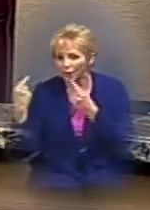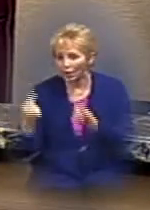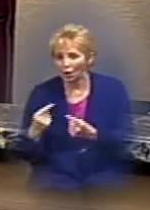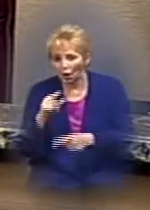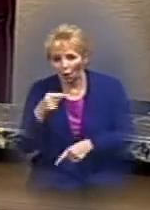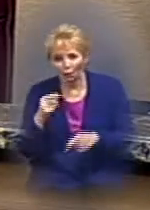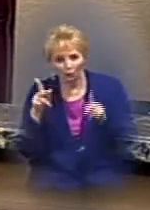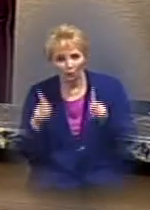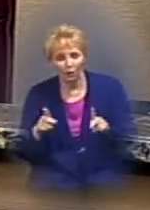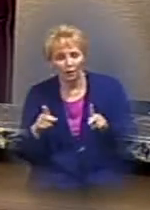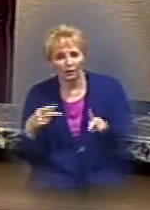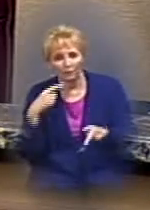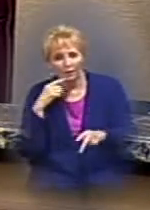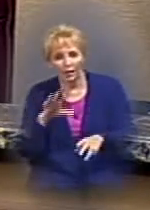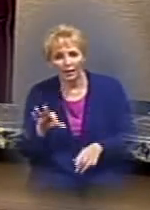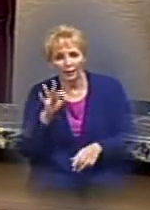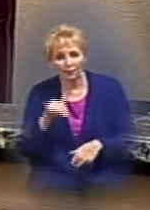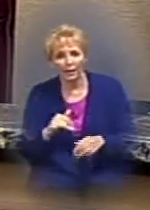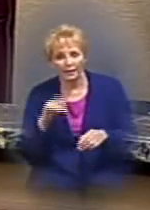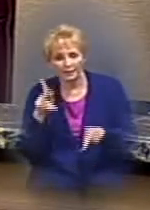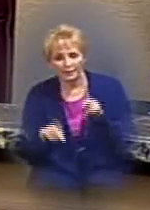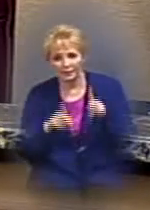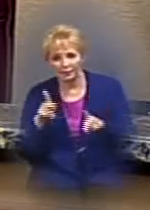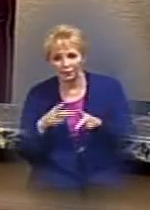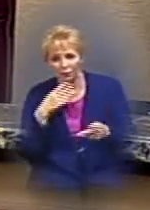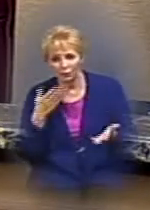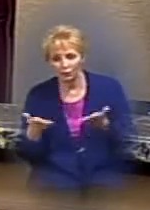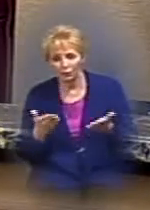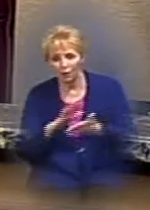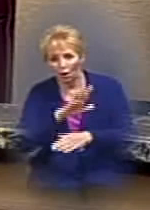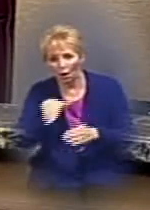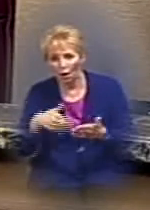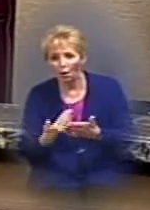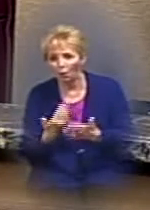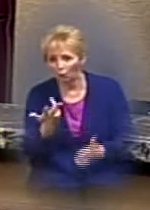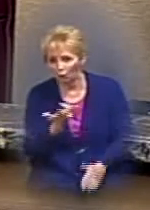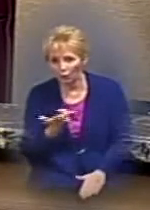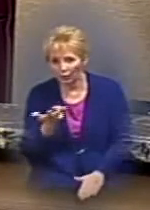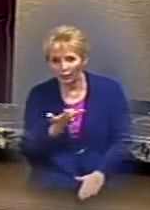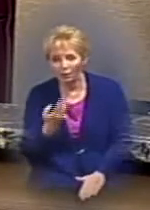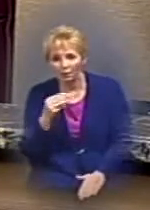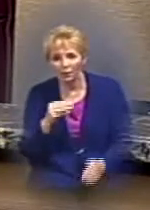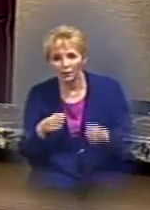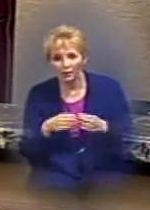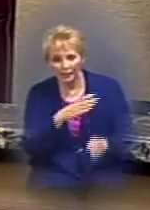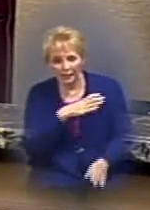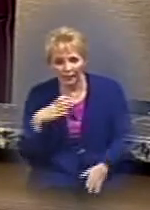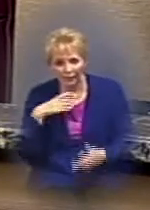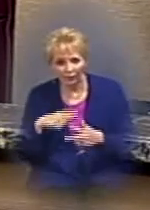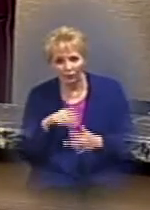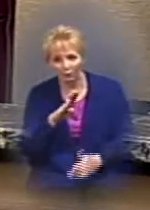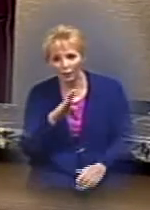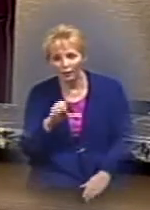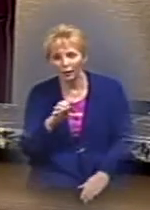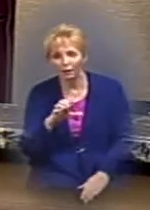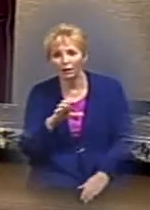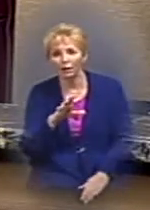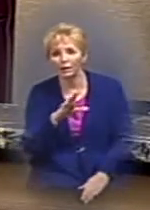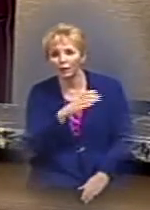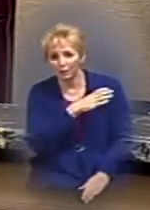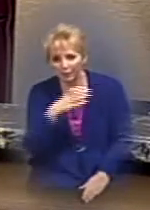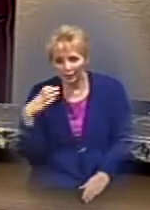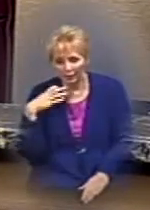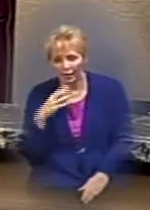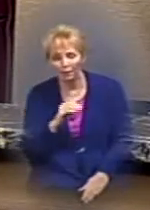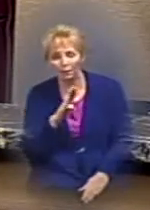only person ever to have been elected by the citizens to serve on all three Morganton City Council, Burke County Board of Commissioners,